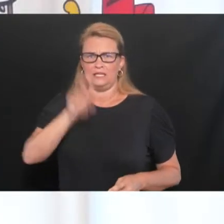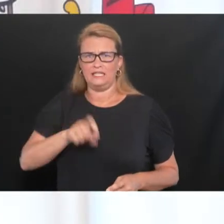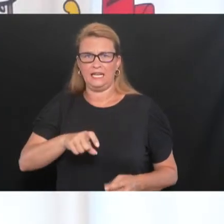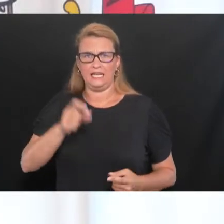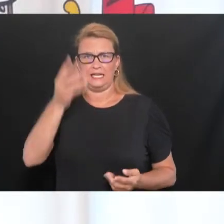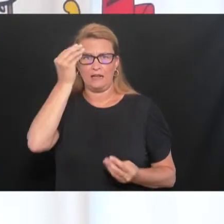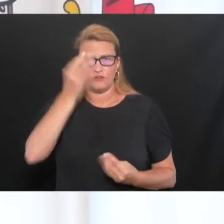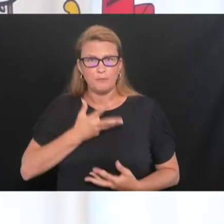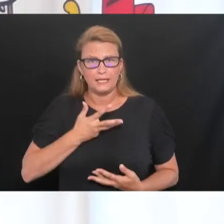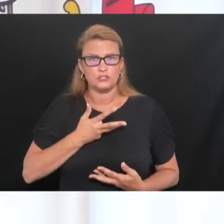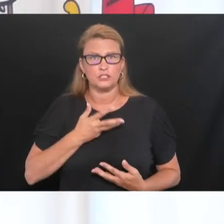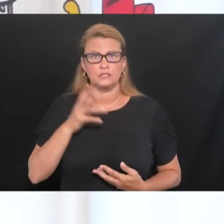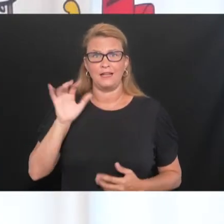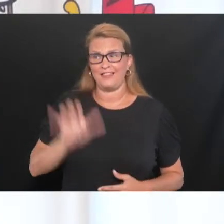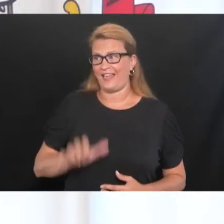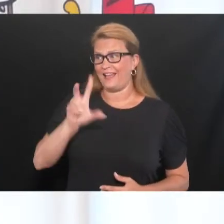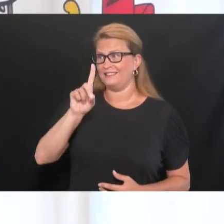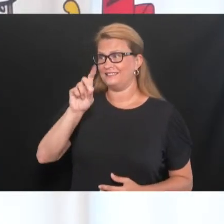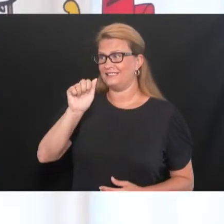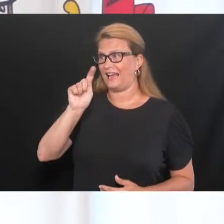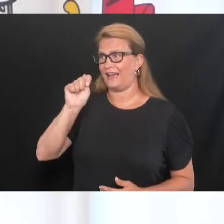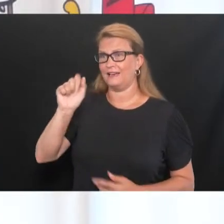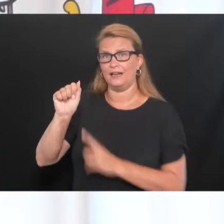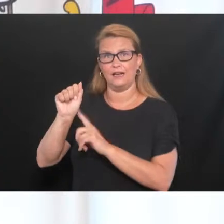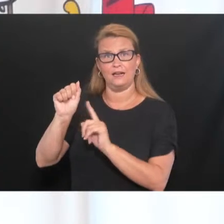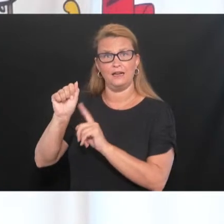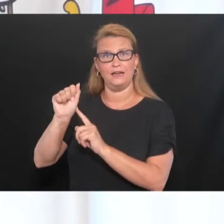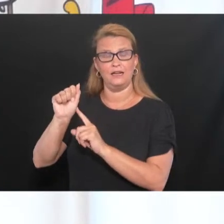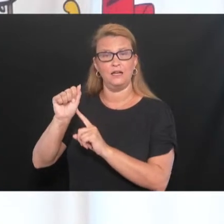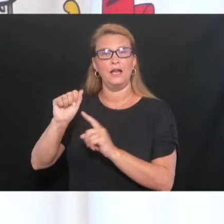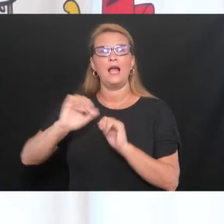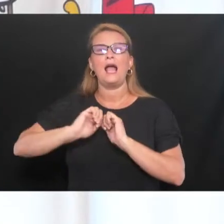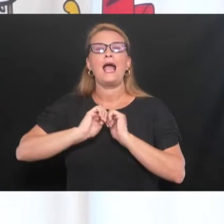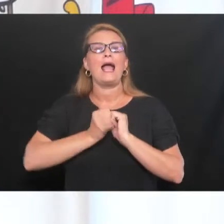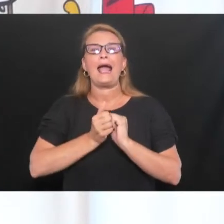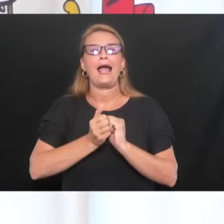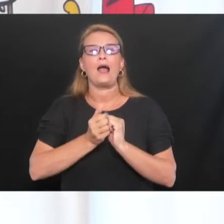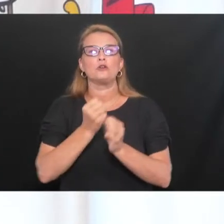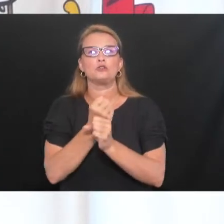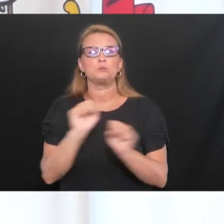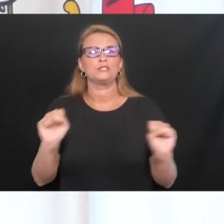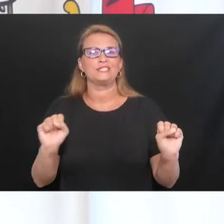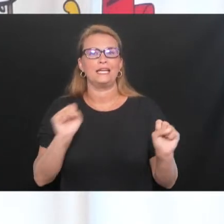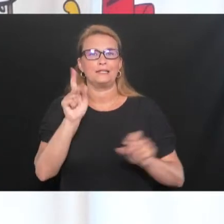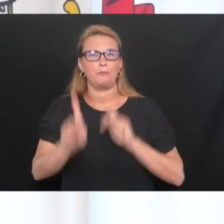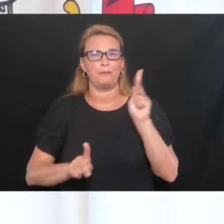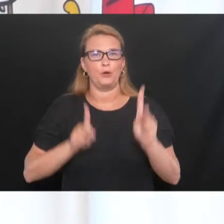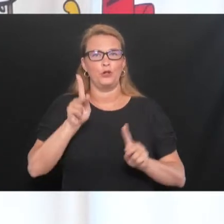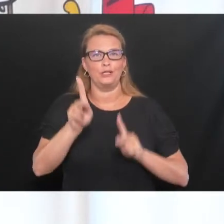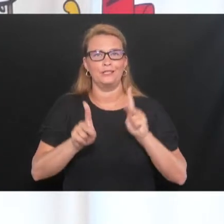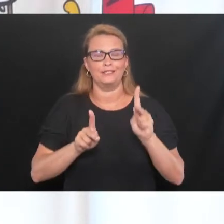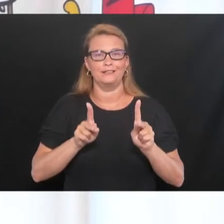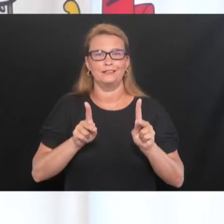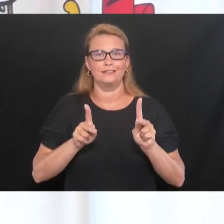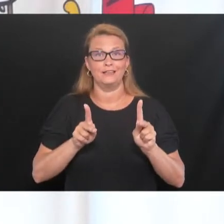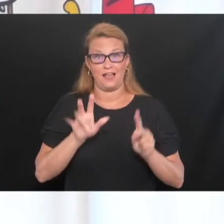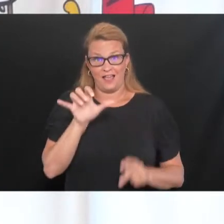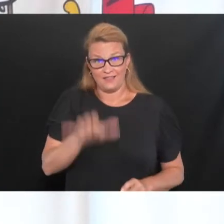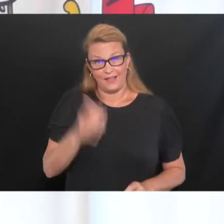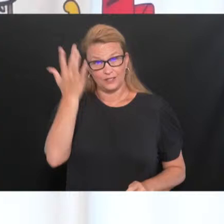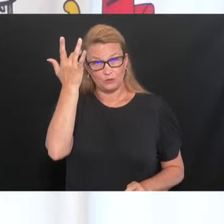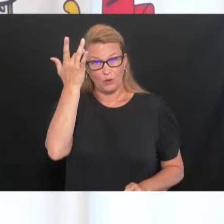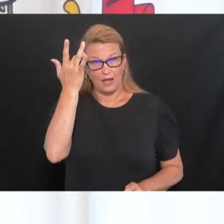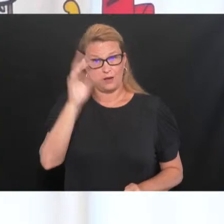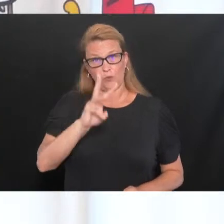to know, how we can move towards protecting our citizens in a better way. And that's why